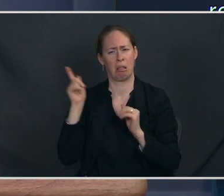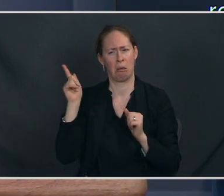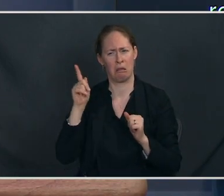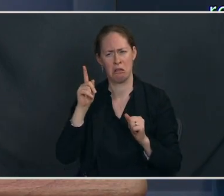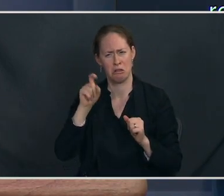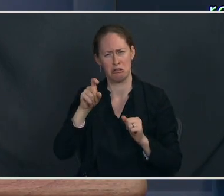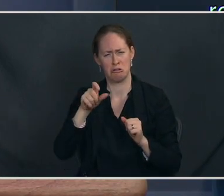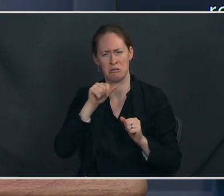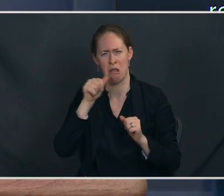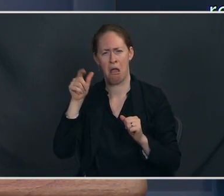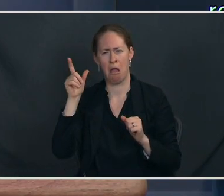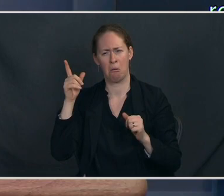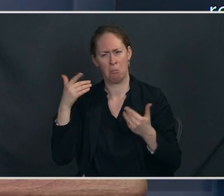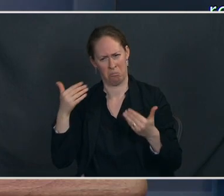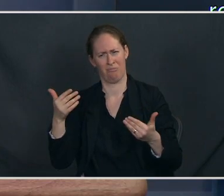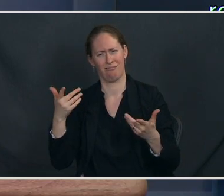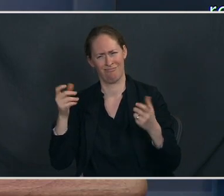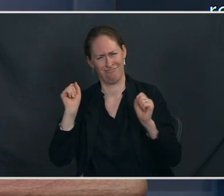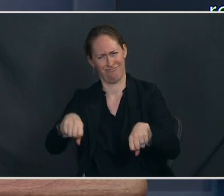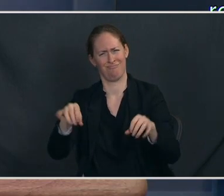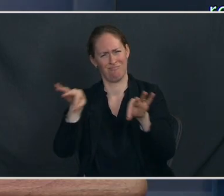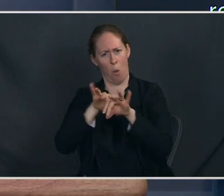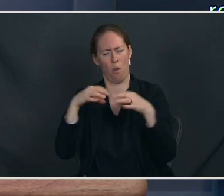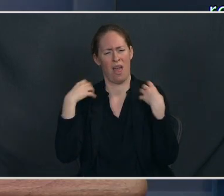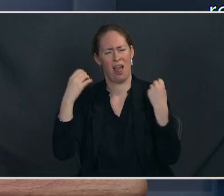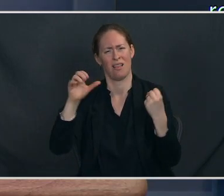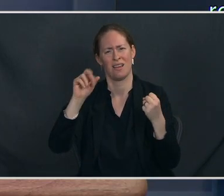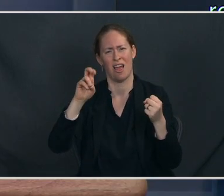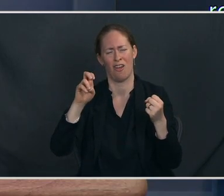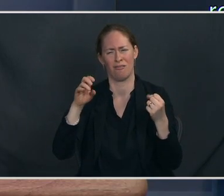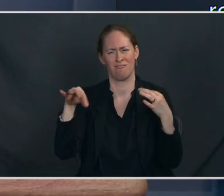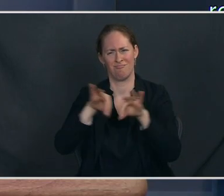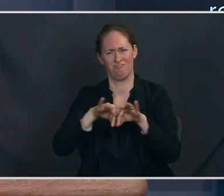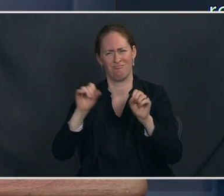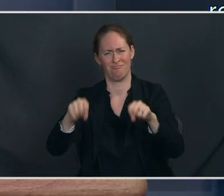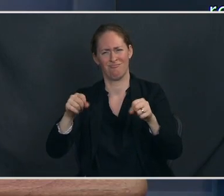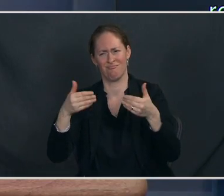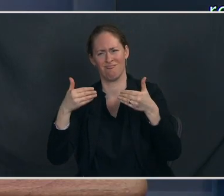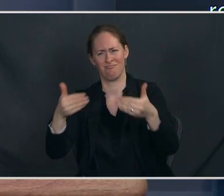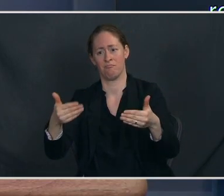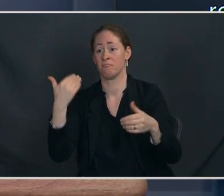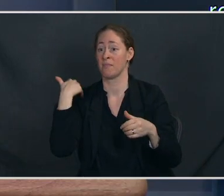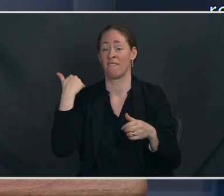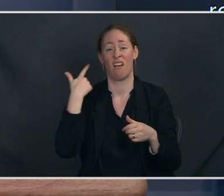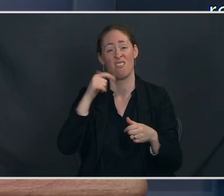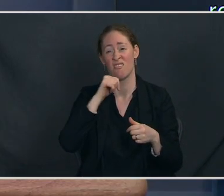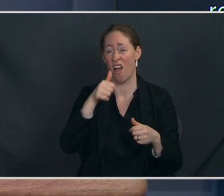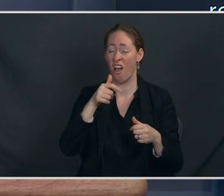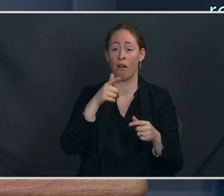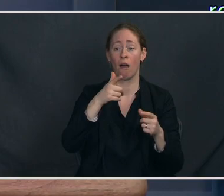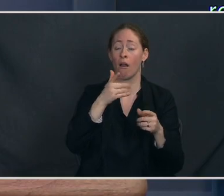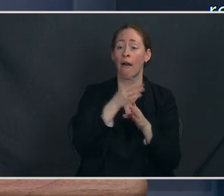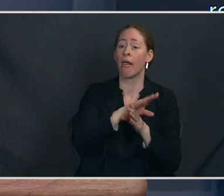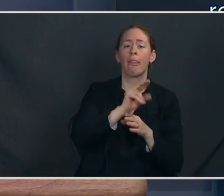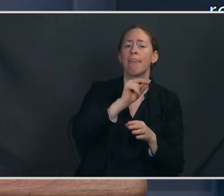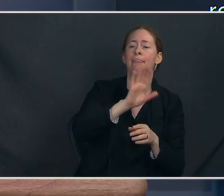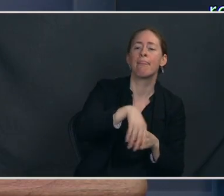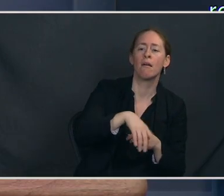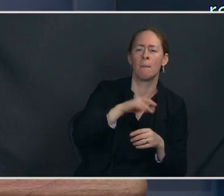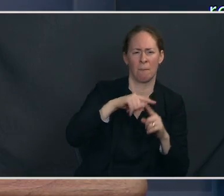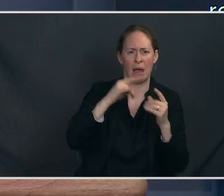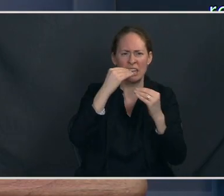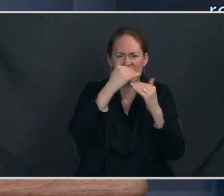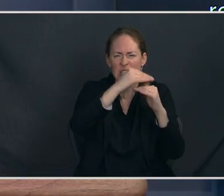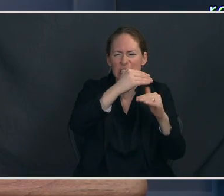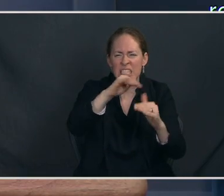people to gain access to health care, and he's not been supportive in the past and is not today of putting additional restrictions in place, and he's spoken about